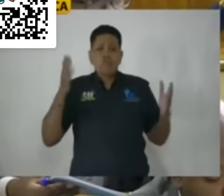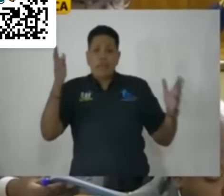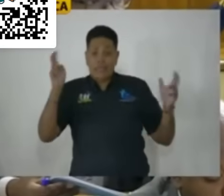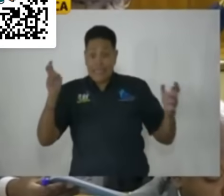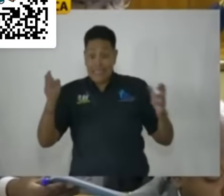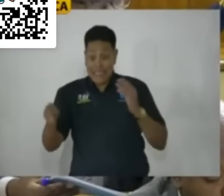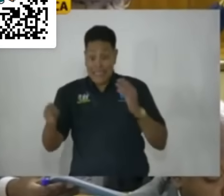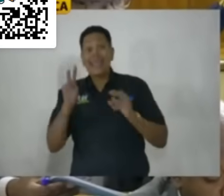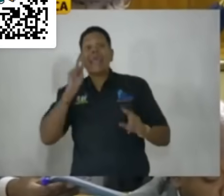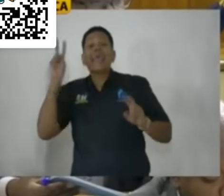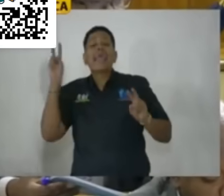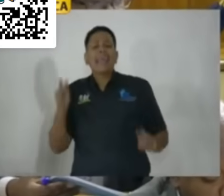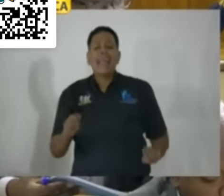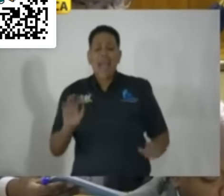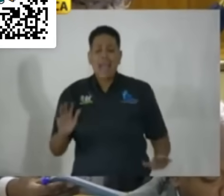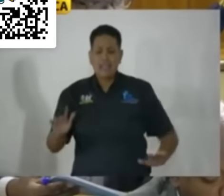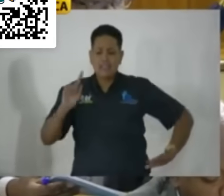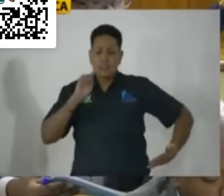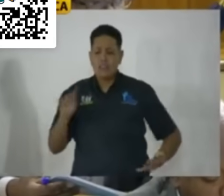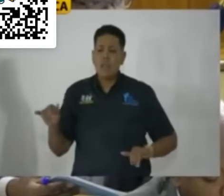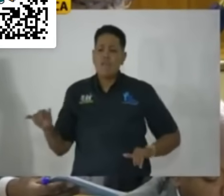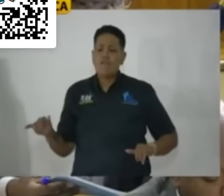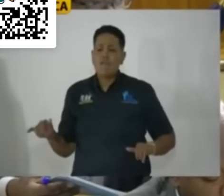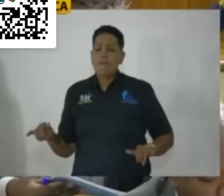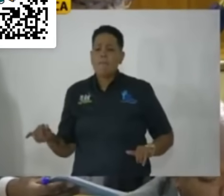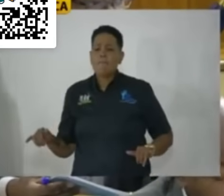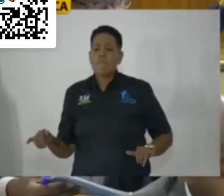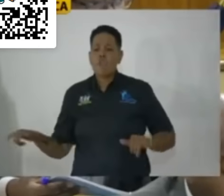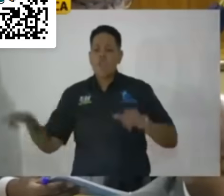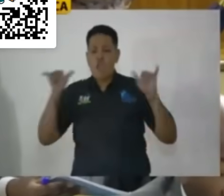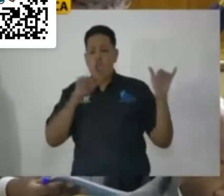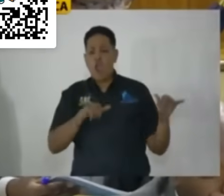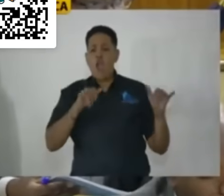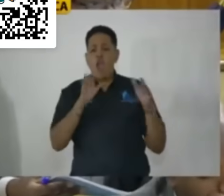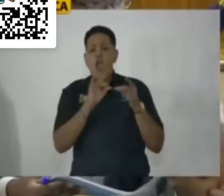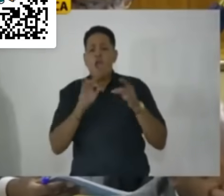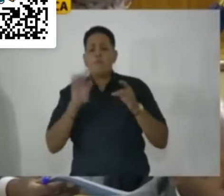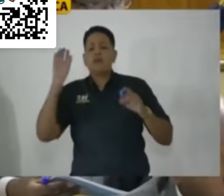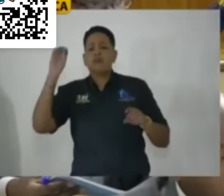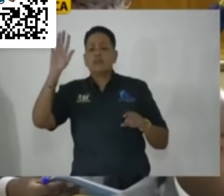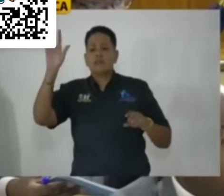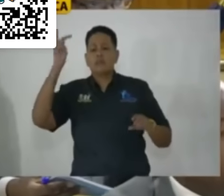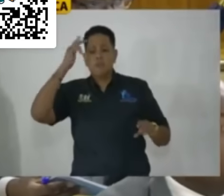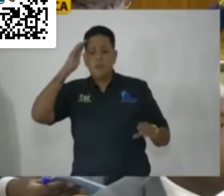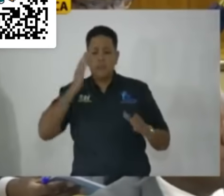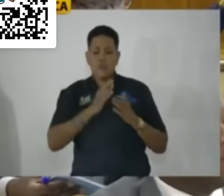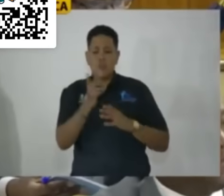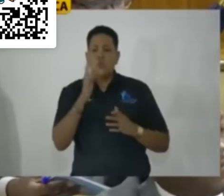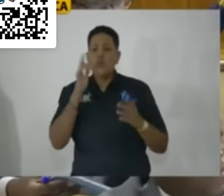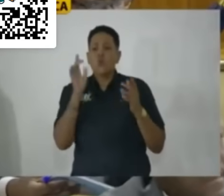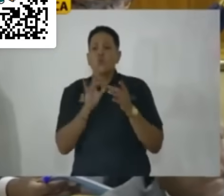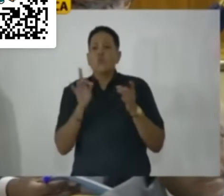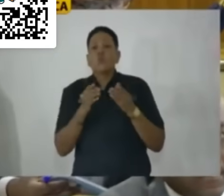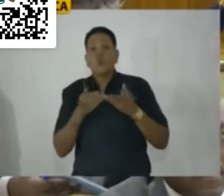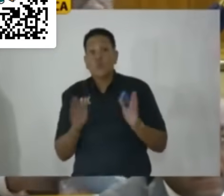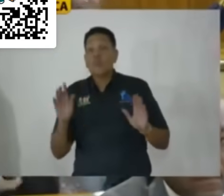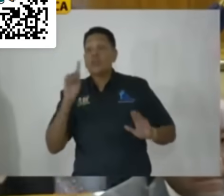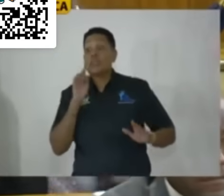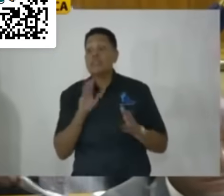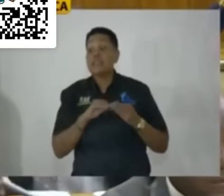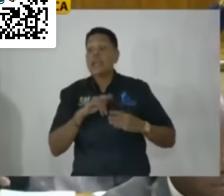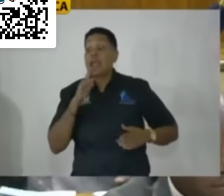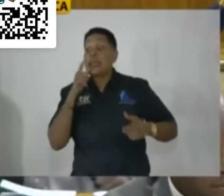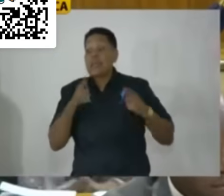in light of the comment made by the Prime Minister at his swearing-in ceremony, invoking the spirit